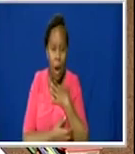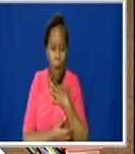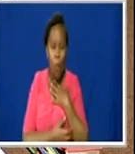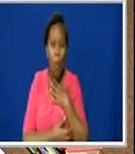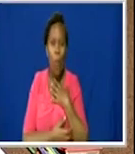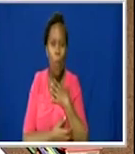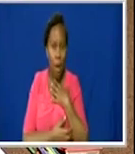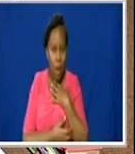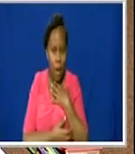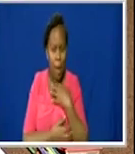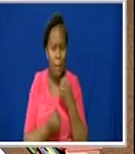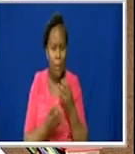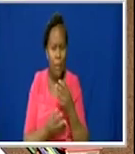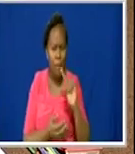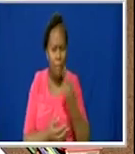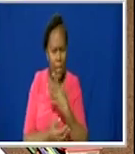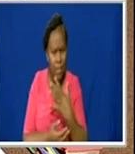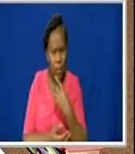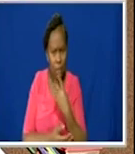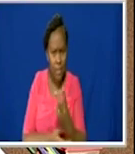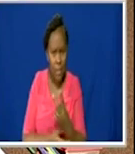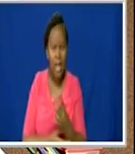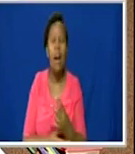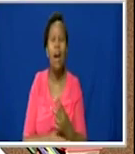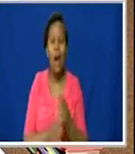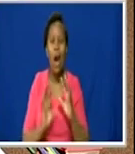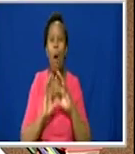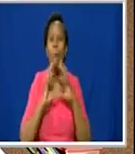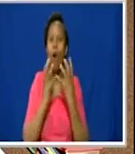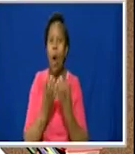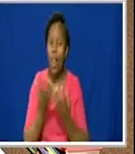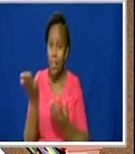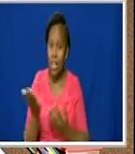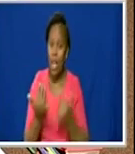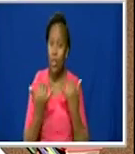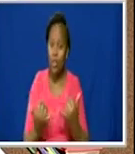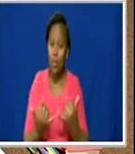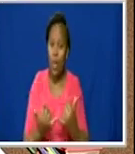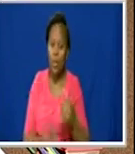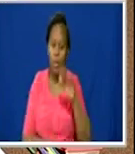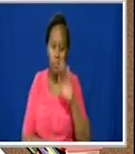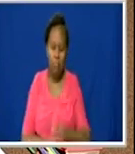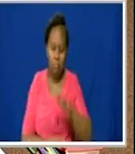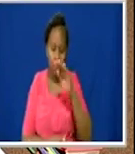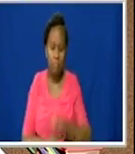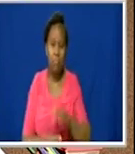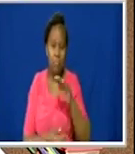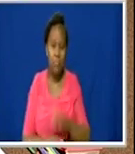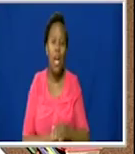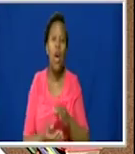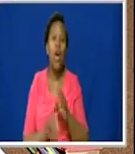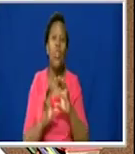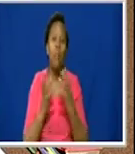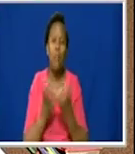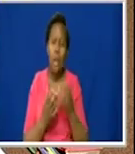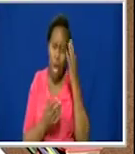Wow. What's the first item that you have seen? I've seen a ball. Yes, that is a ball. Today we are going to bounce the ball. I know how to bounce a ball. Okay,